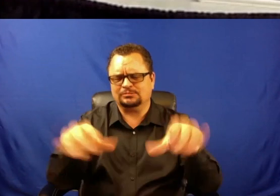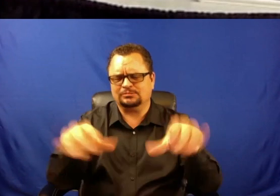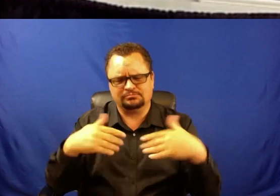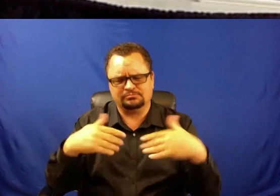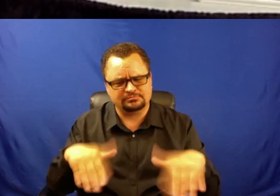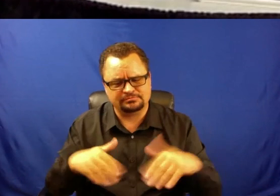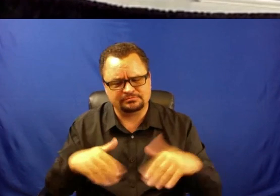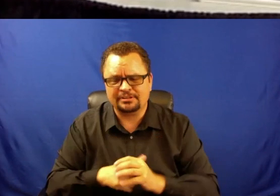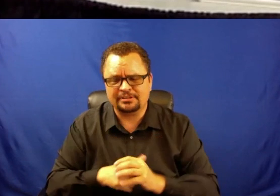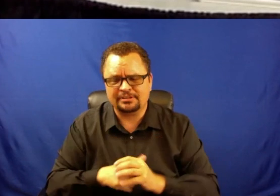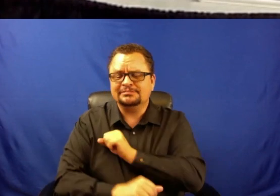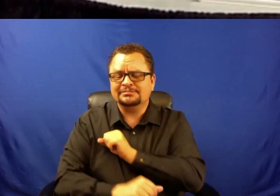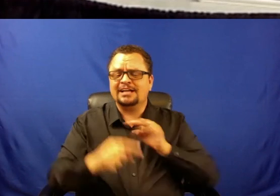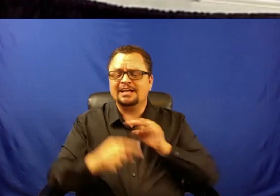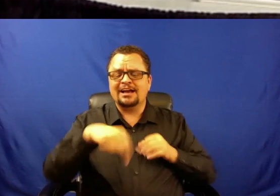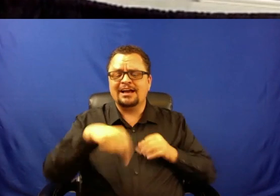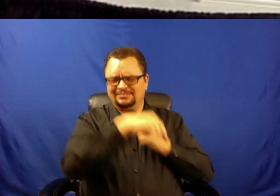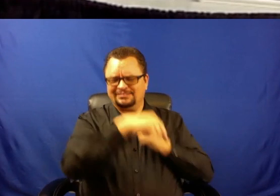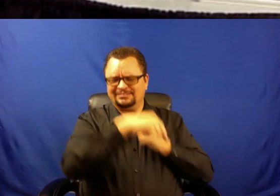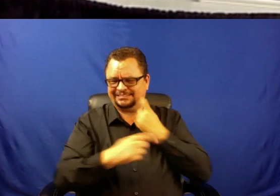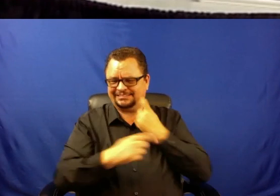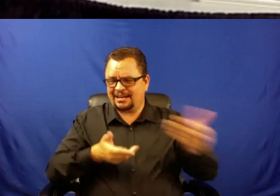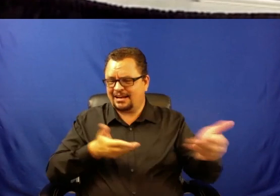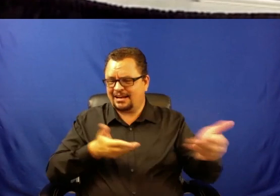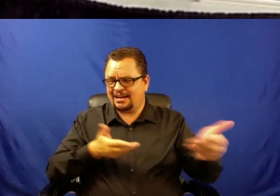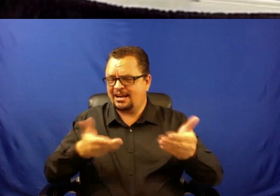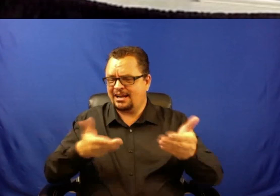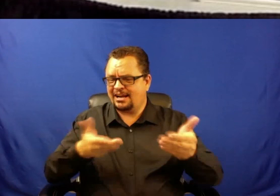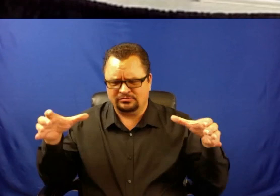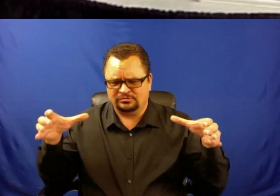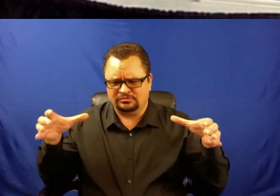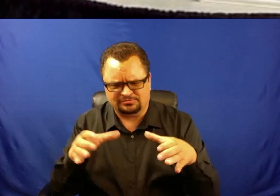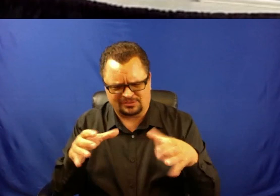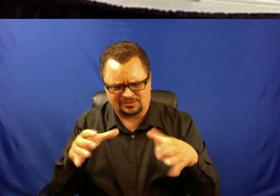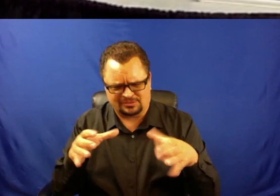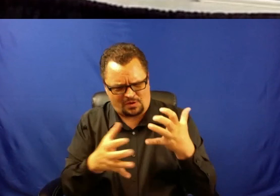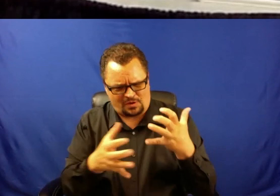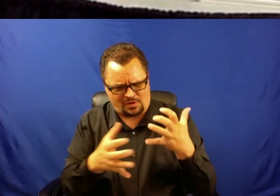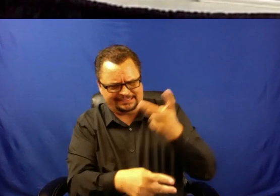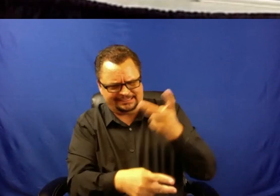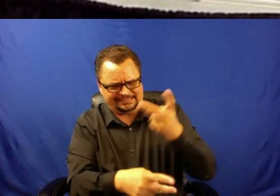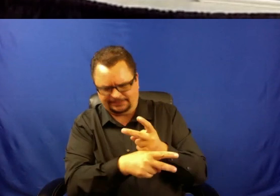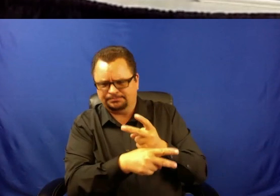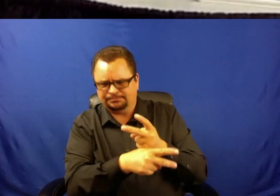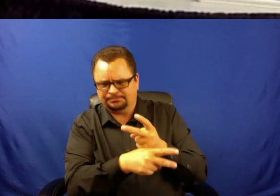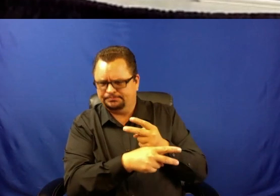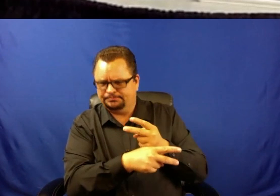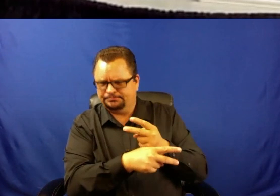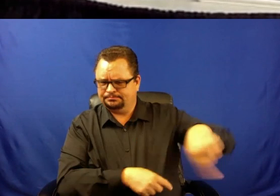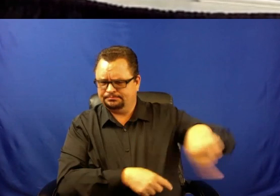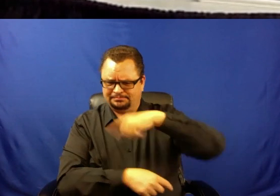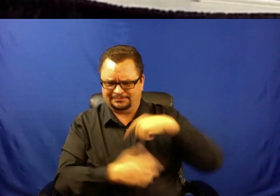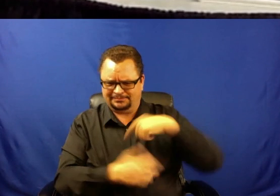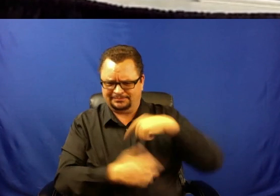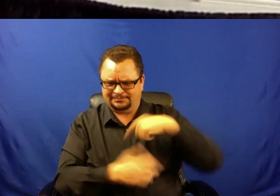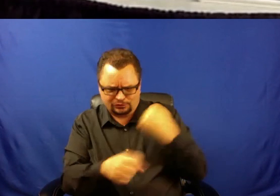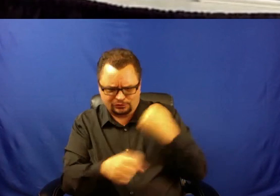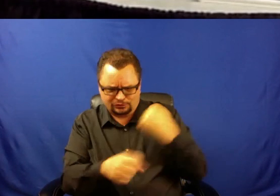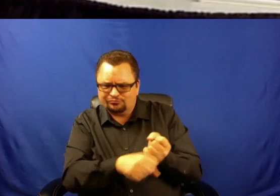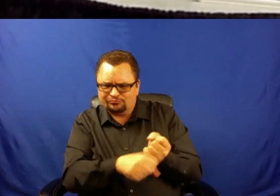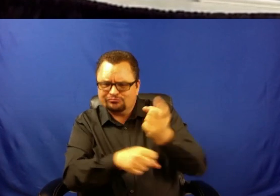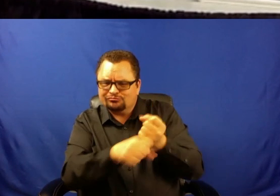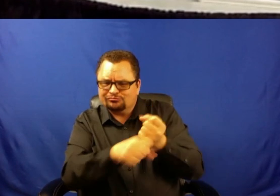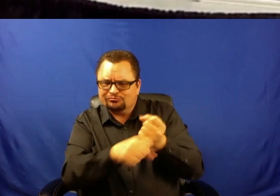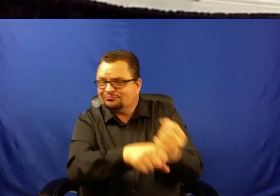So For sure. This year, next year, and future years. And I want to continue to ramp up.